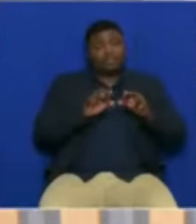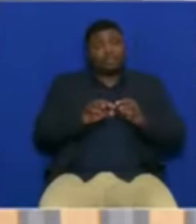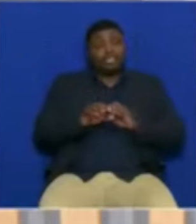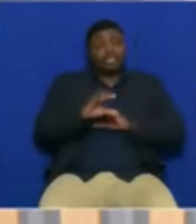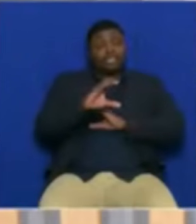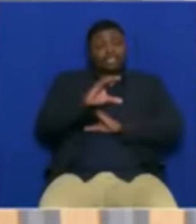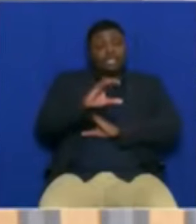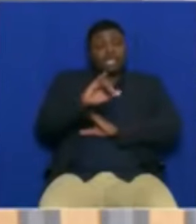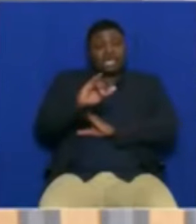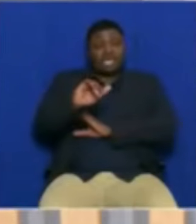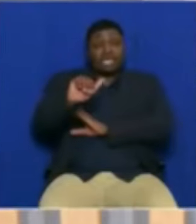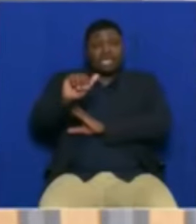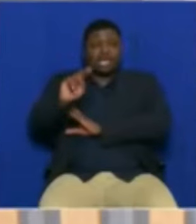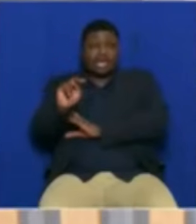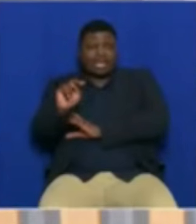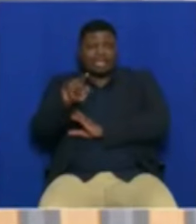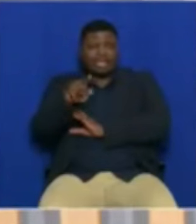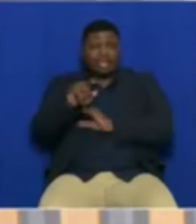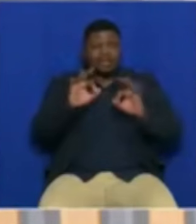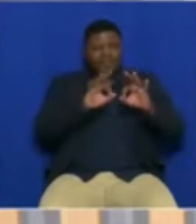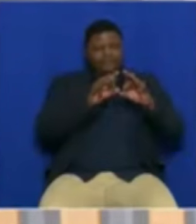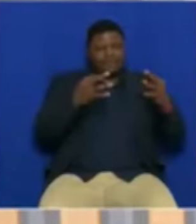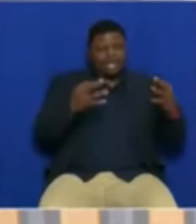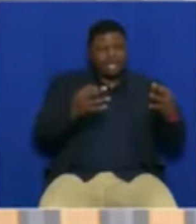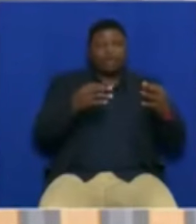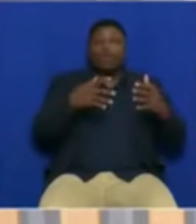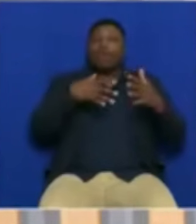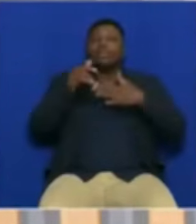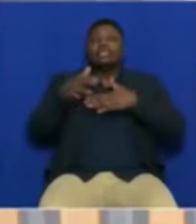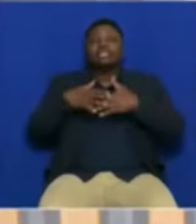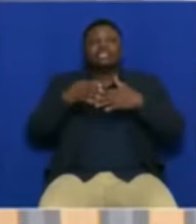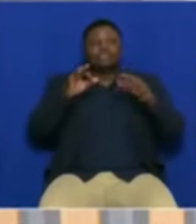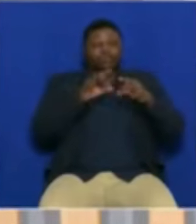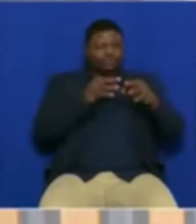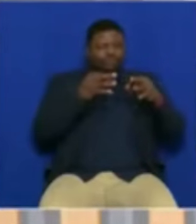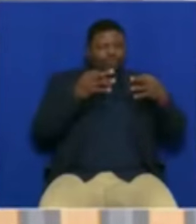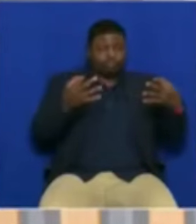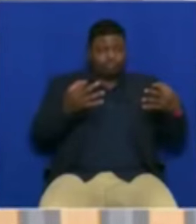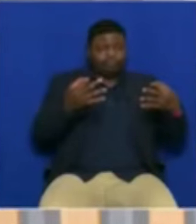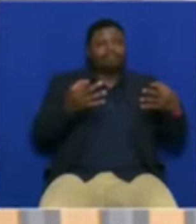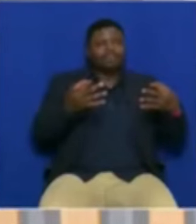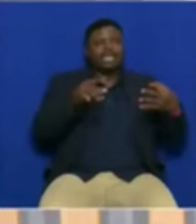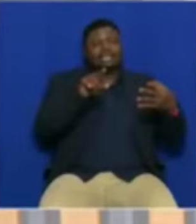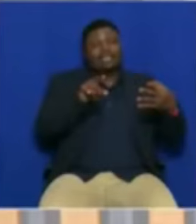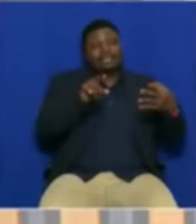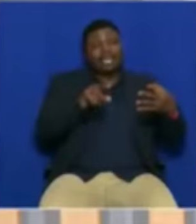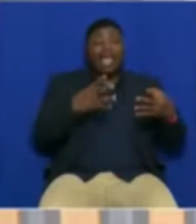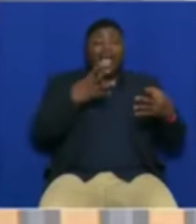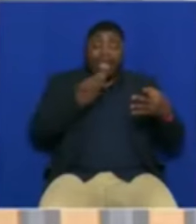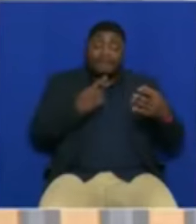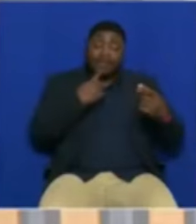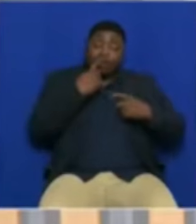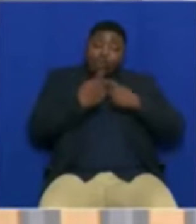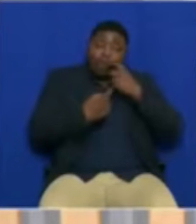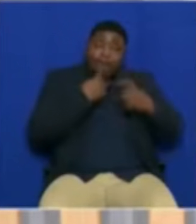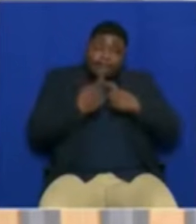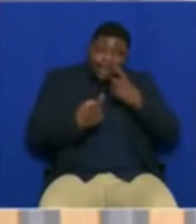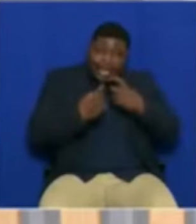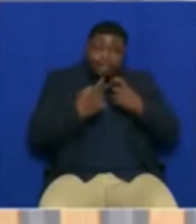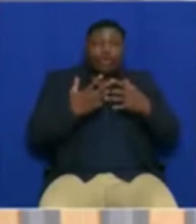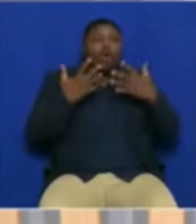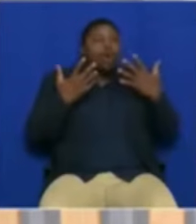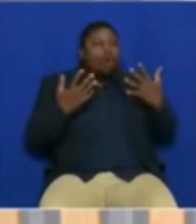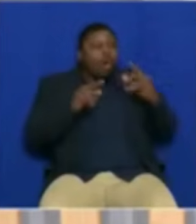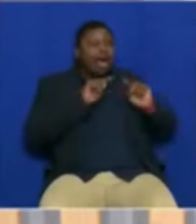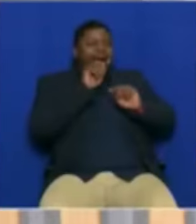any other document, is there a complaint or an allegation? And please